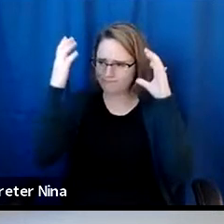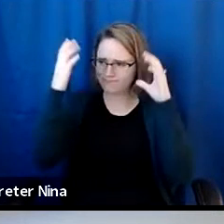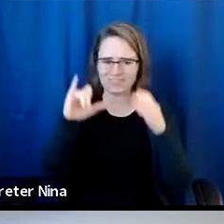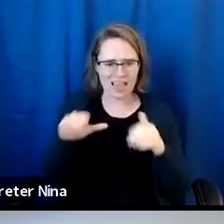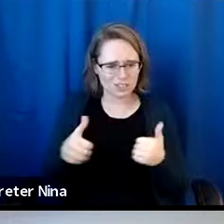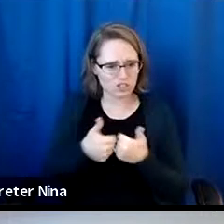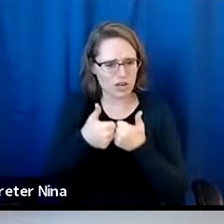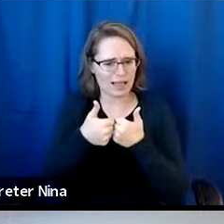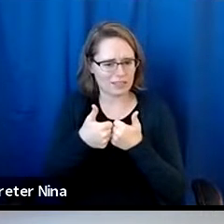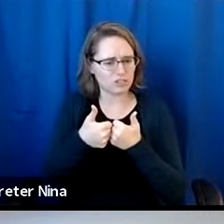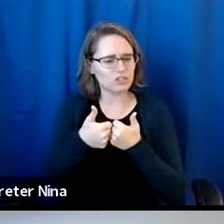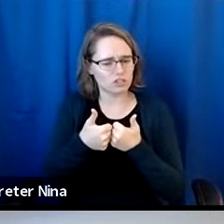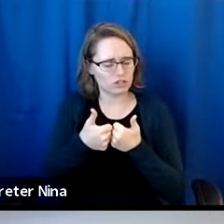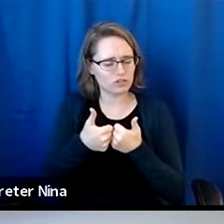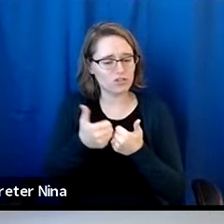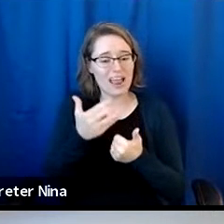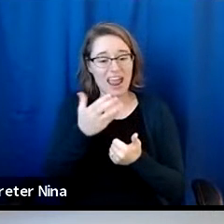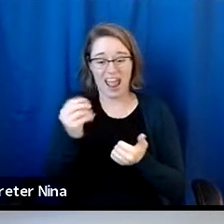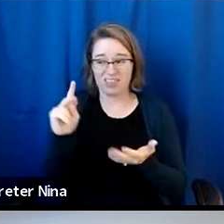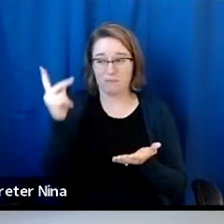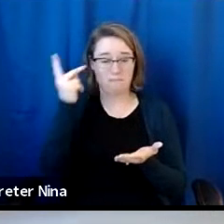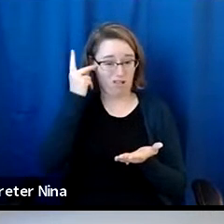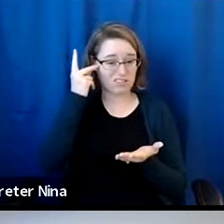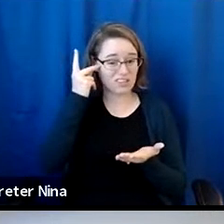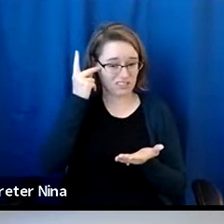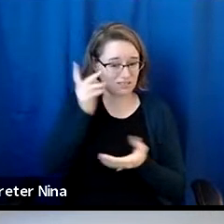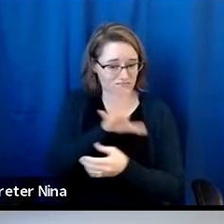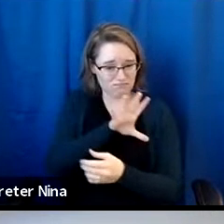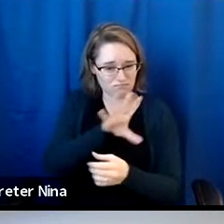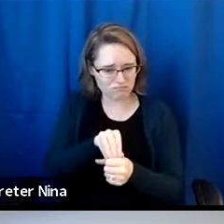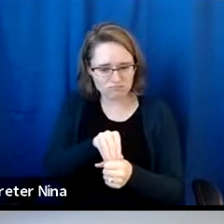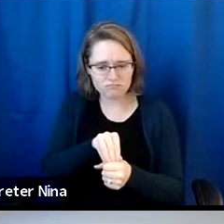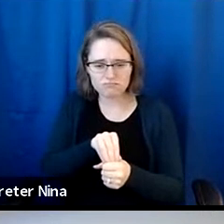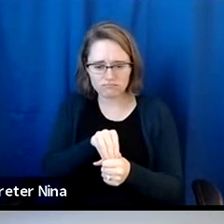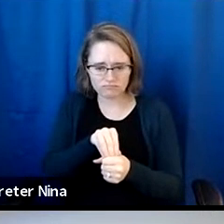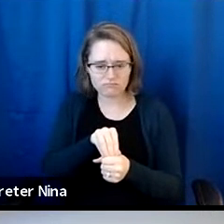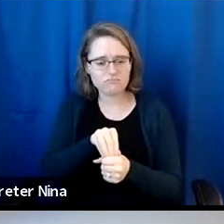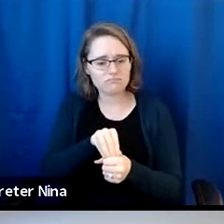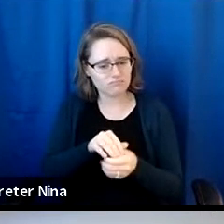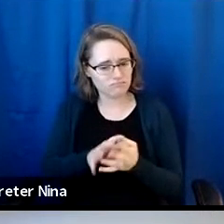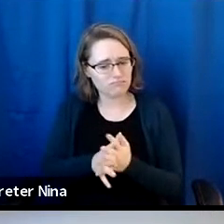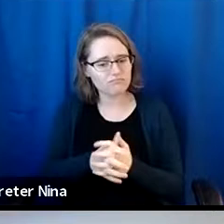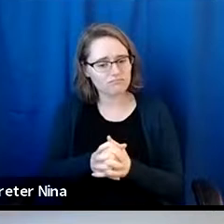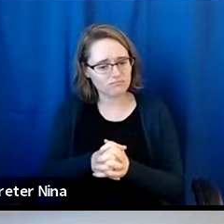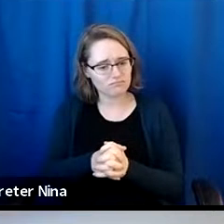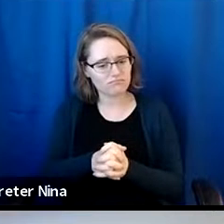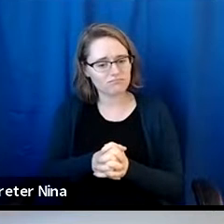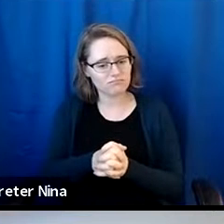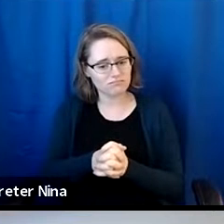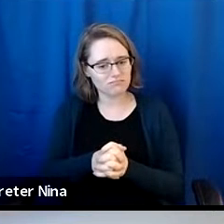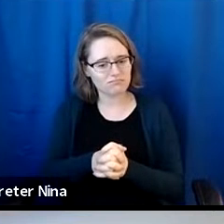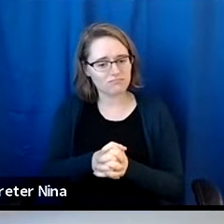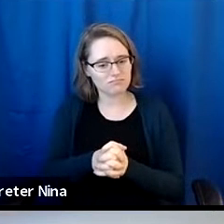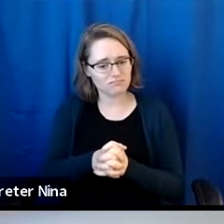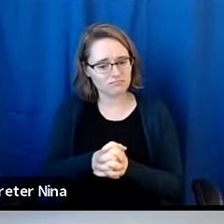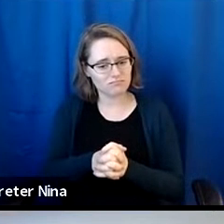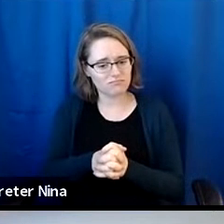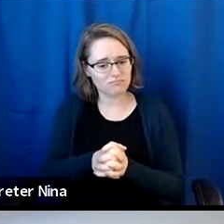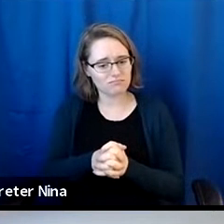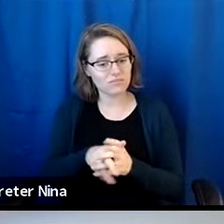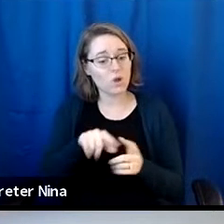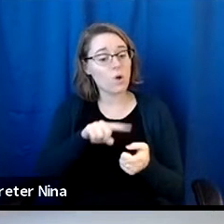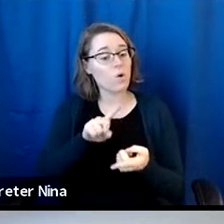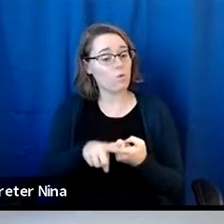challenges and the politics that are associated with this role? And when you're